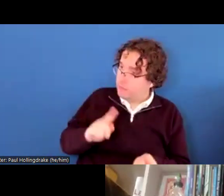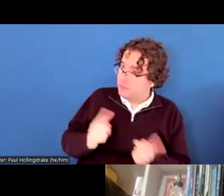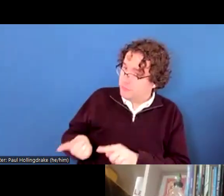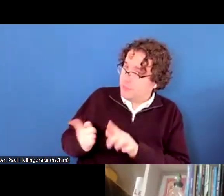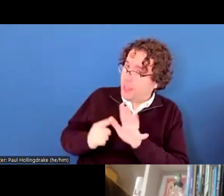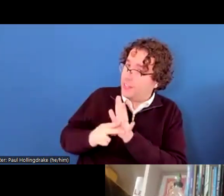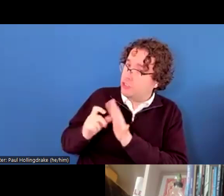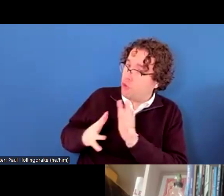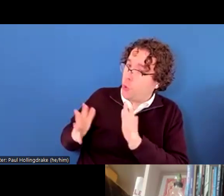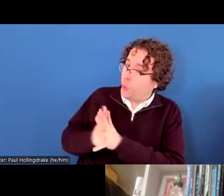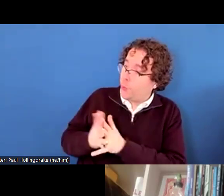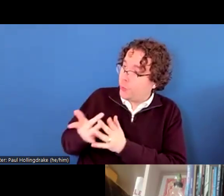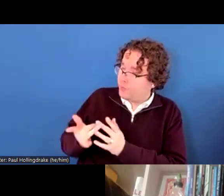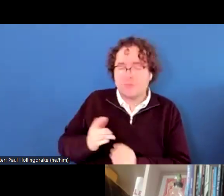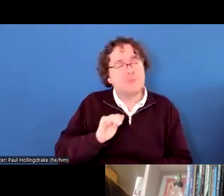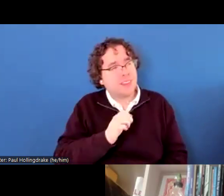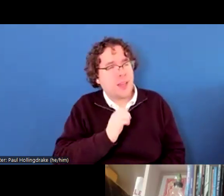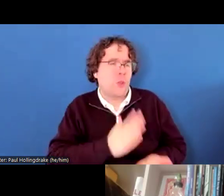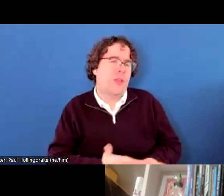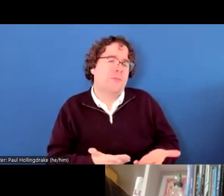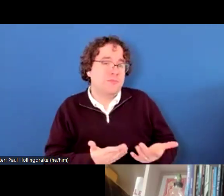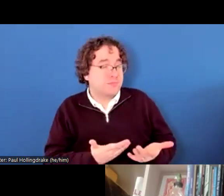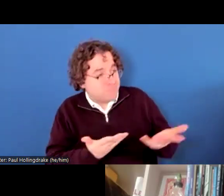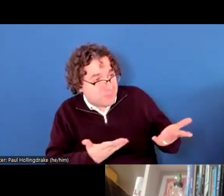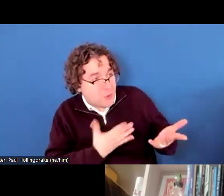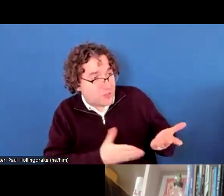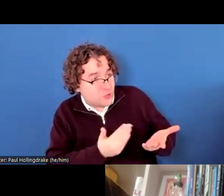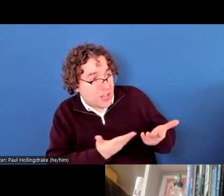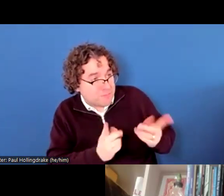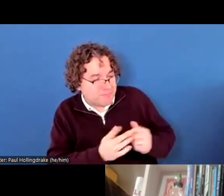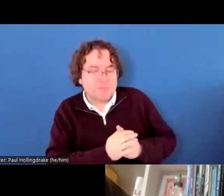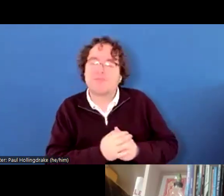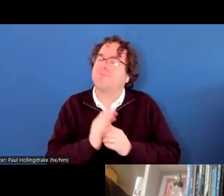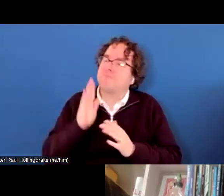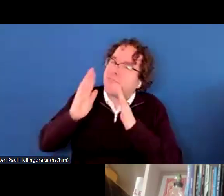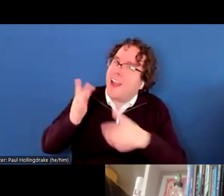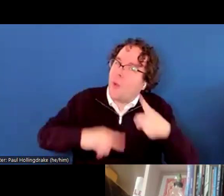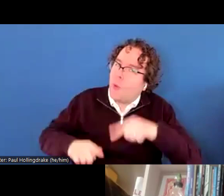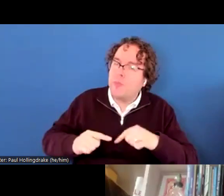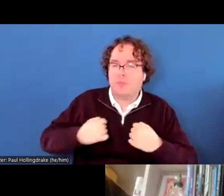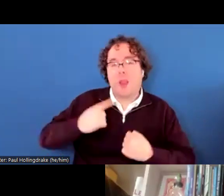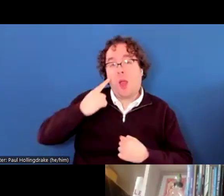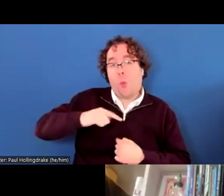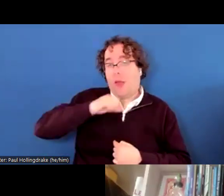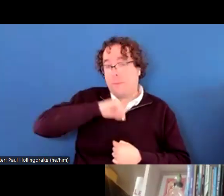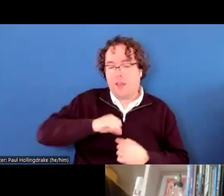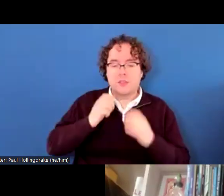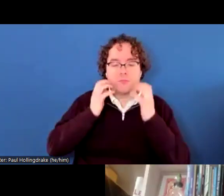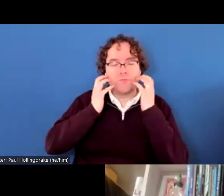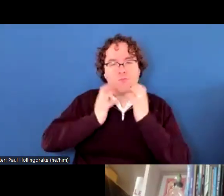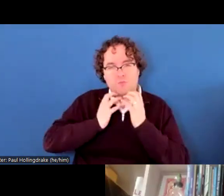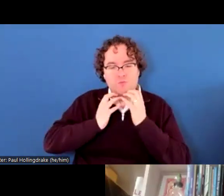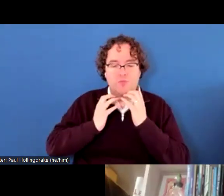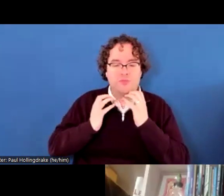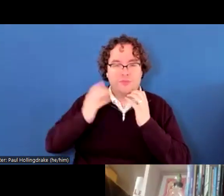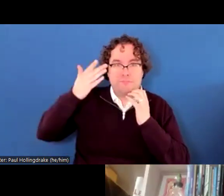well? Yes, Anything absolutely. you'd like to share? Hello, everyone. I am a white man with facial hair, with no head on his